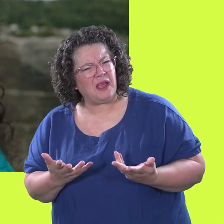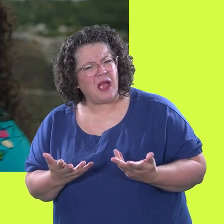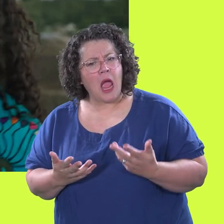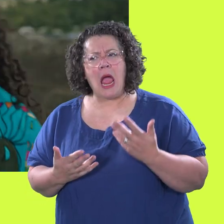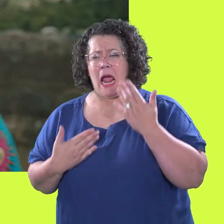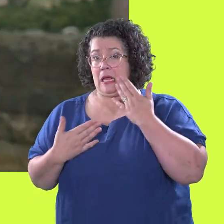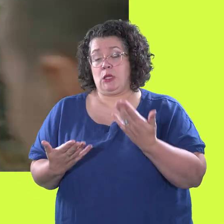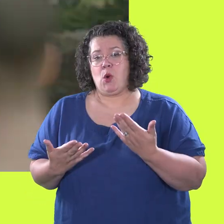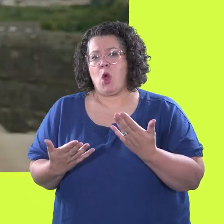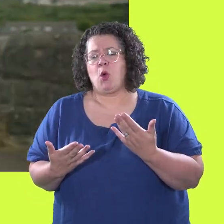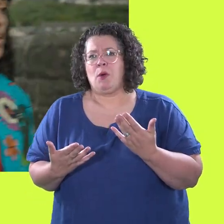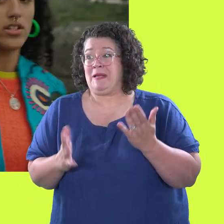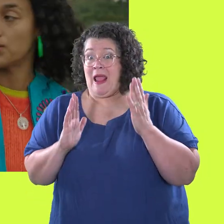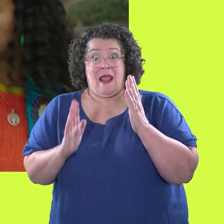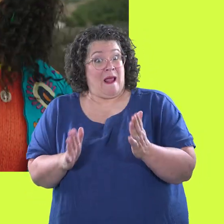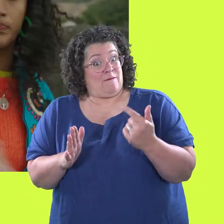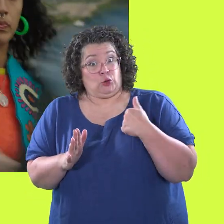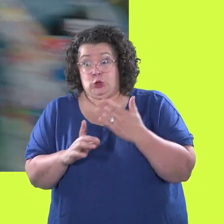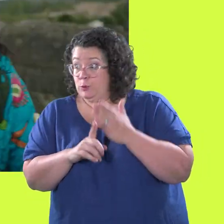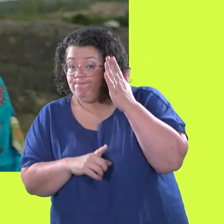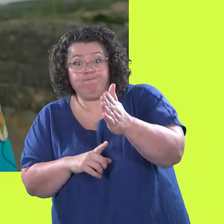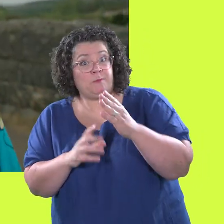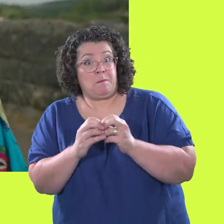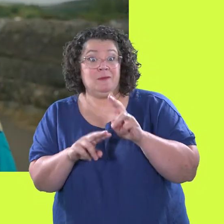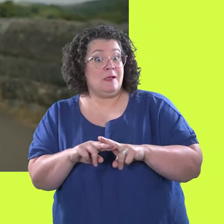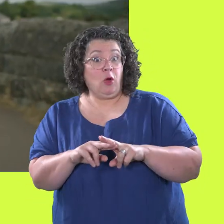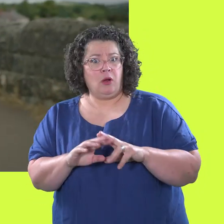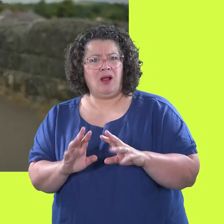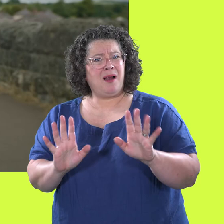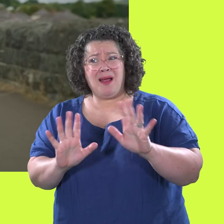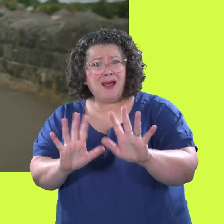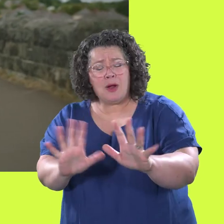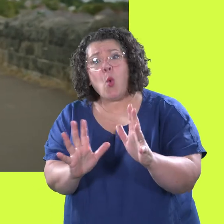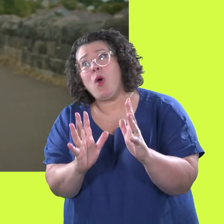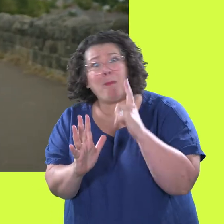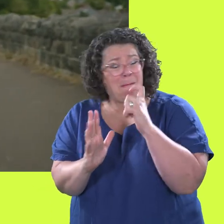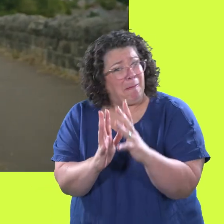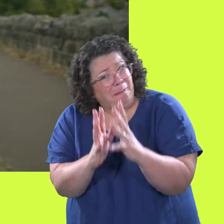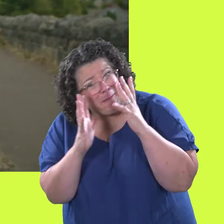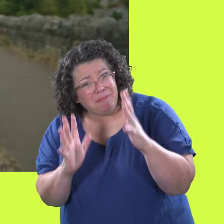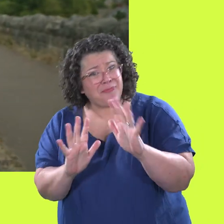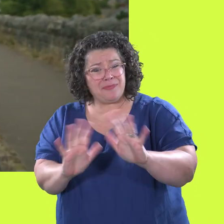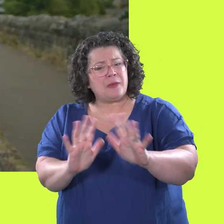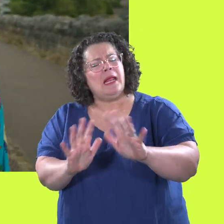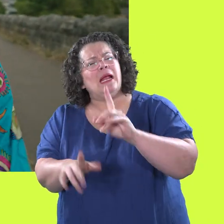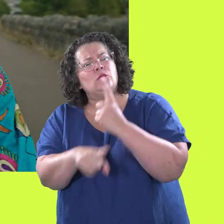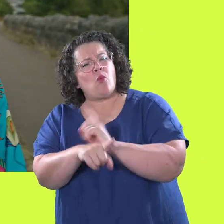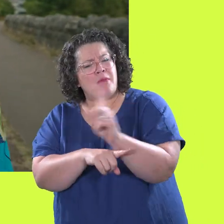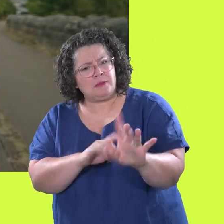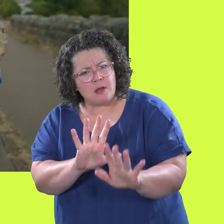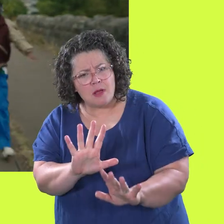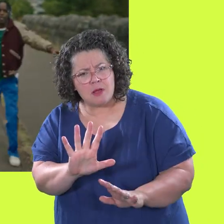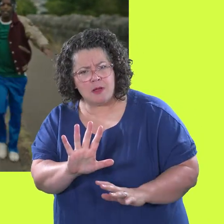I don't know, but I've got to get there too. No, hold on. This could be massive. All right, yeah, a week later, is